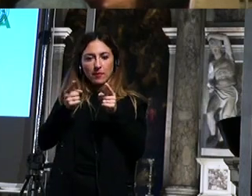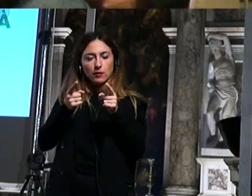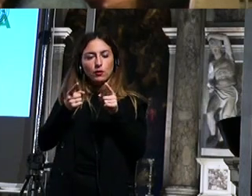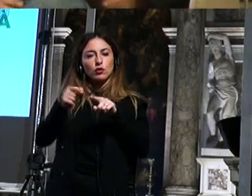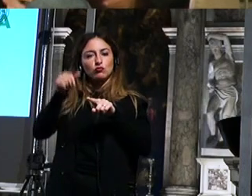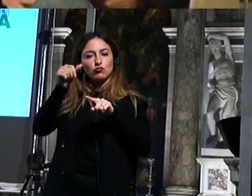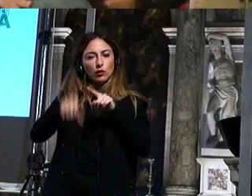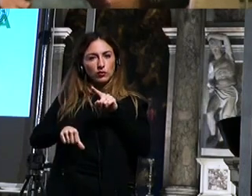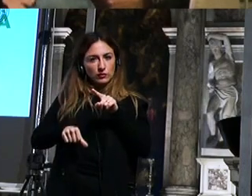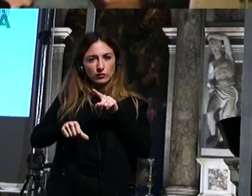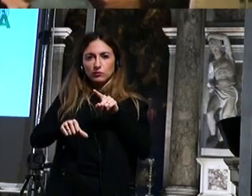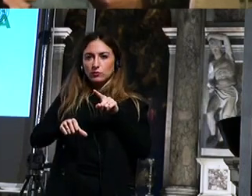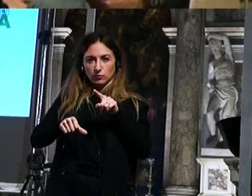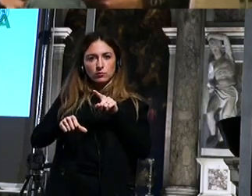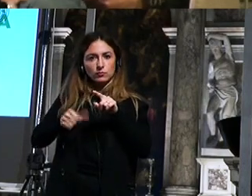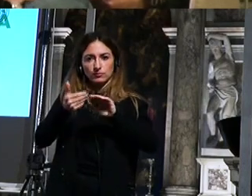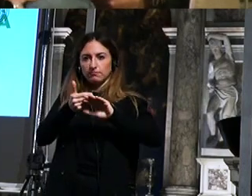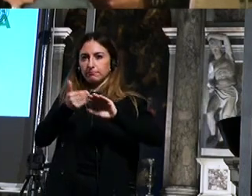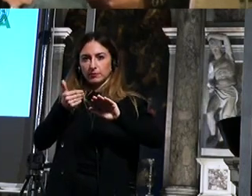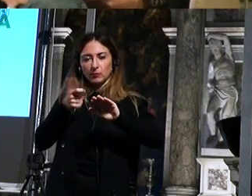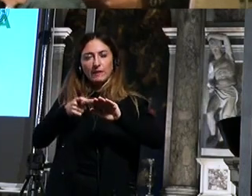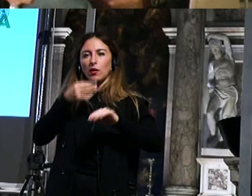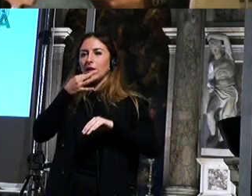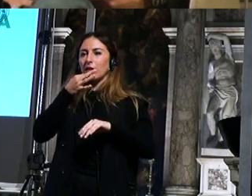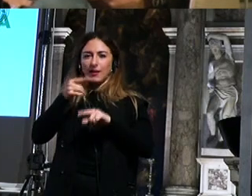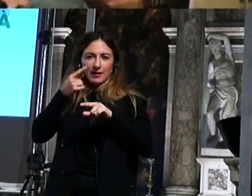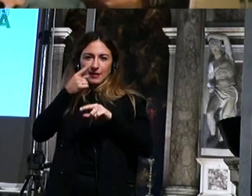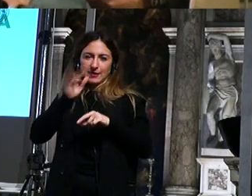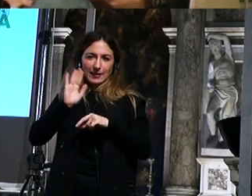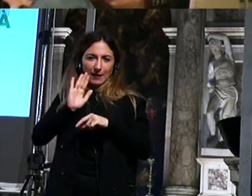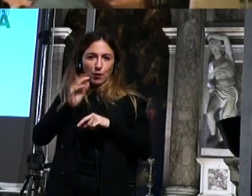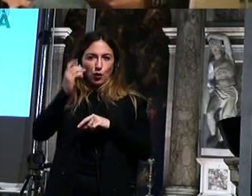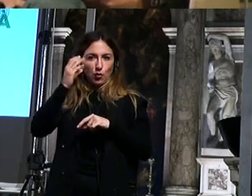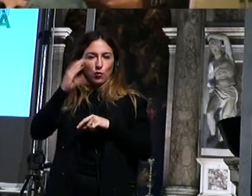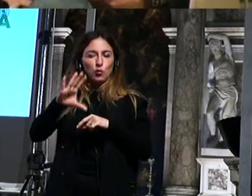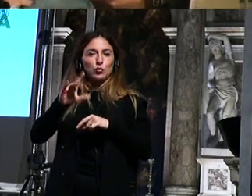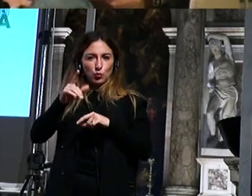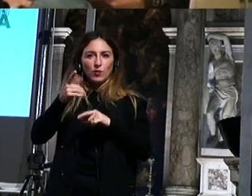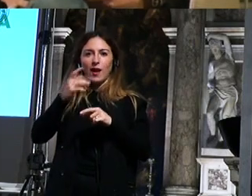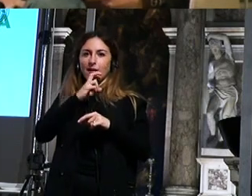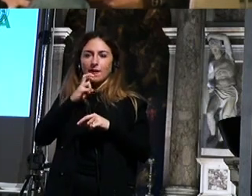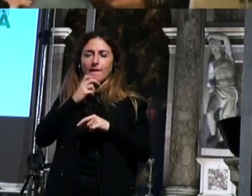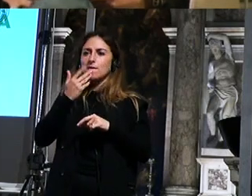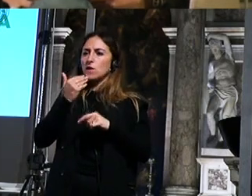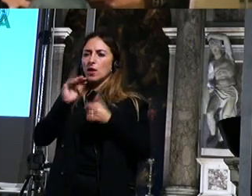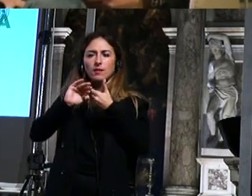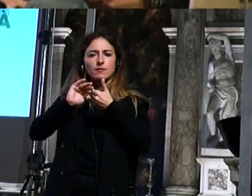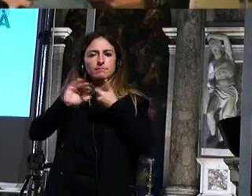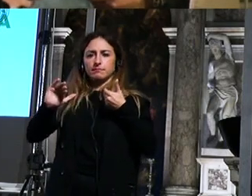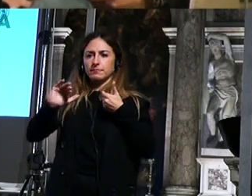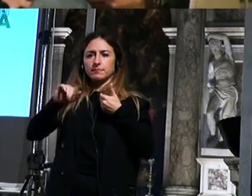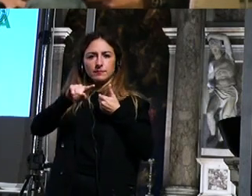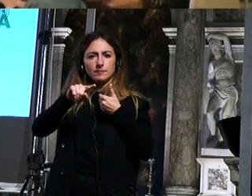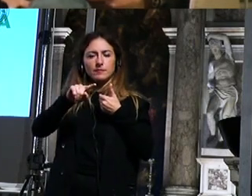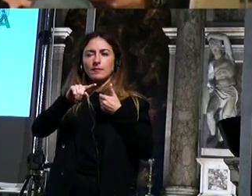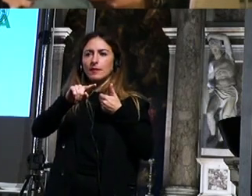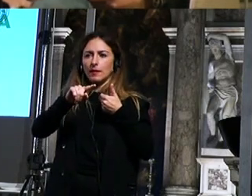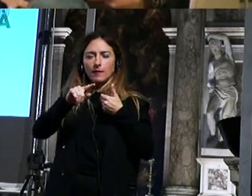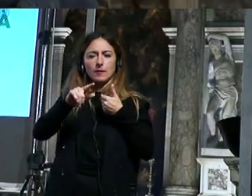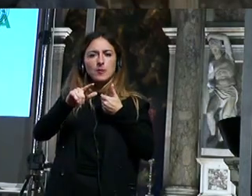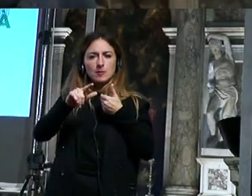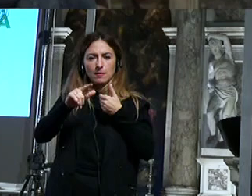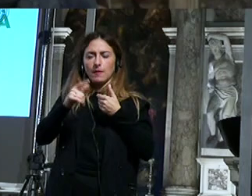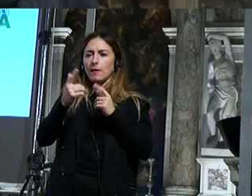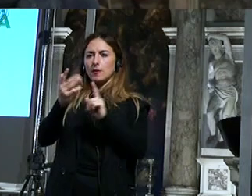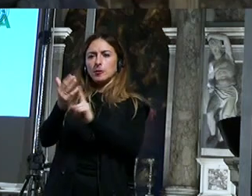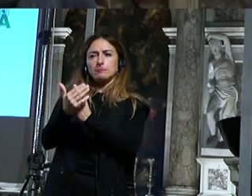culture, into the introduction, into the responsibility, the being bound, like Abraham bound